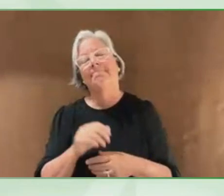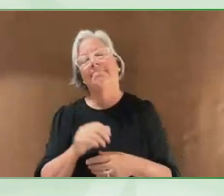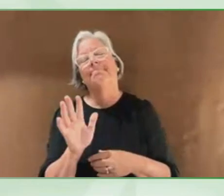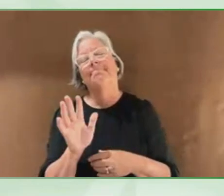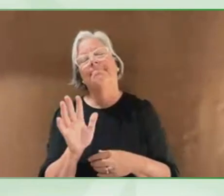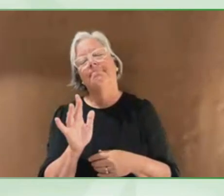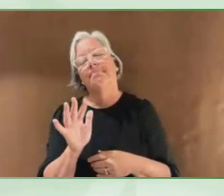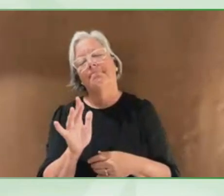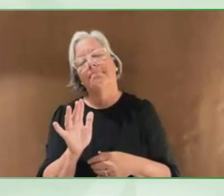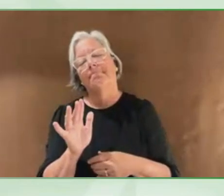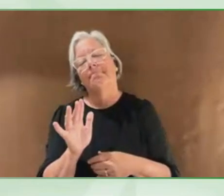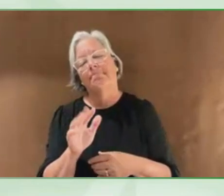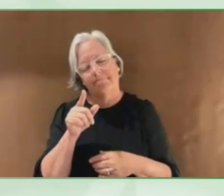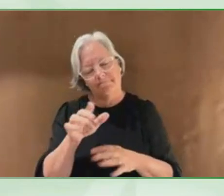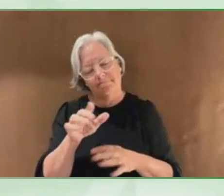topic of